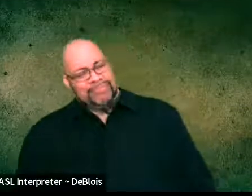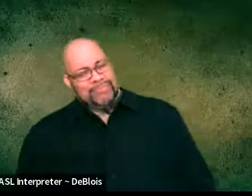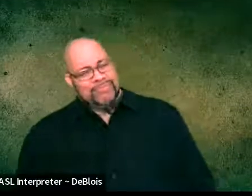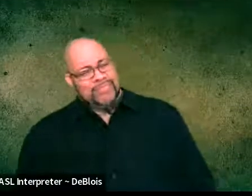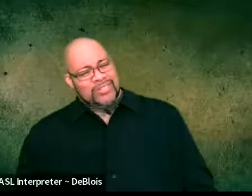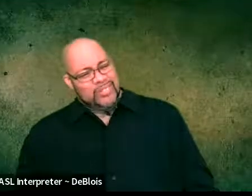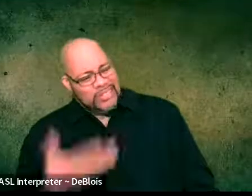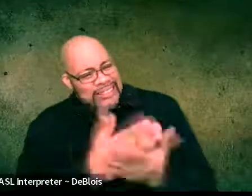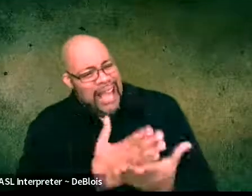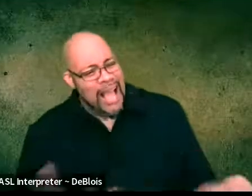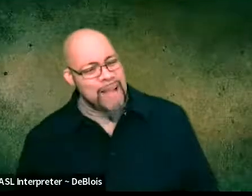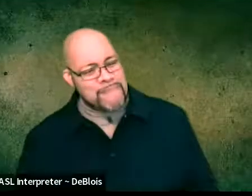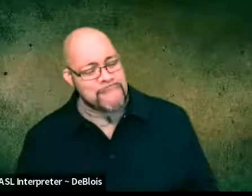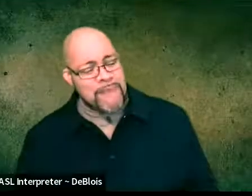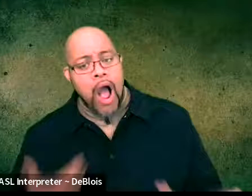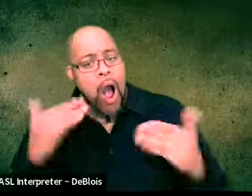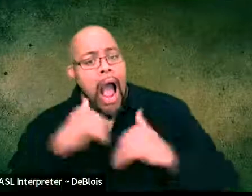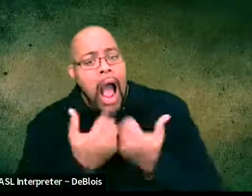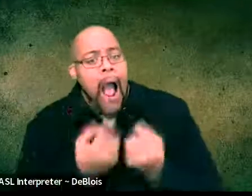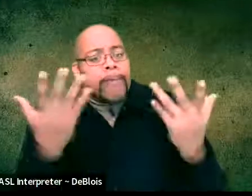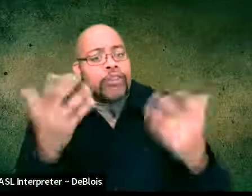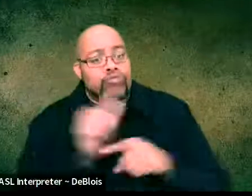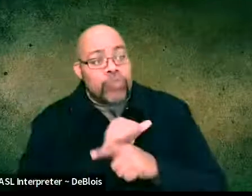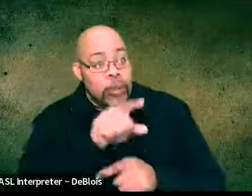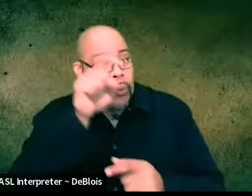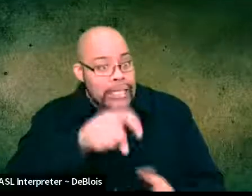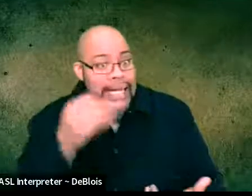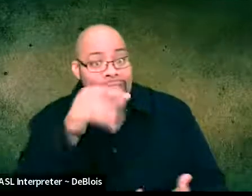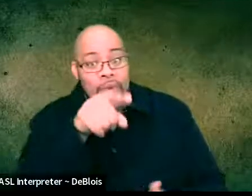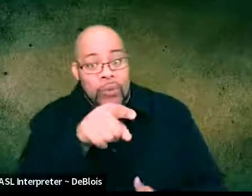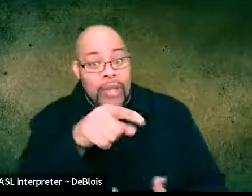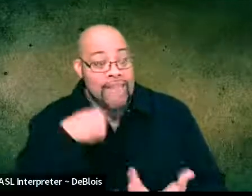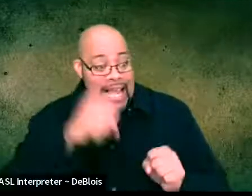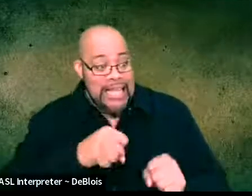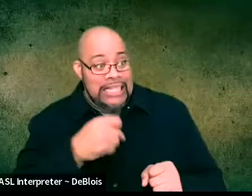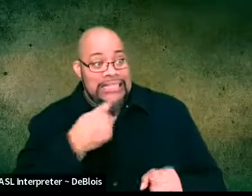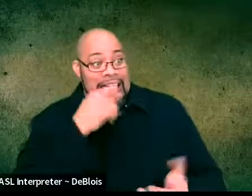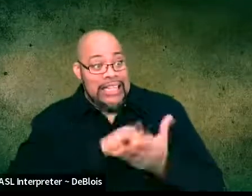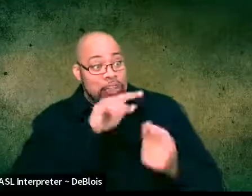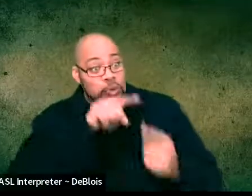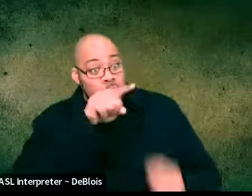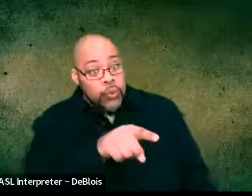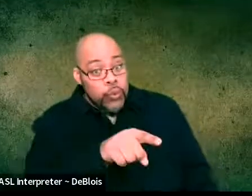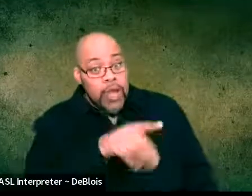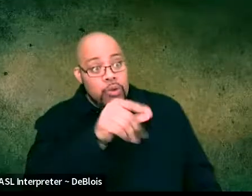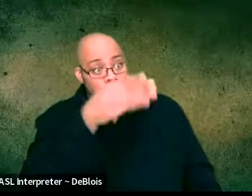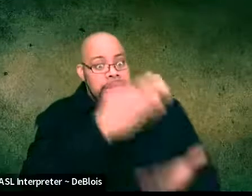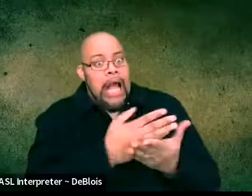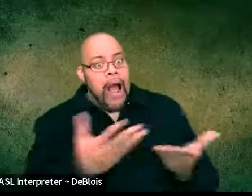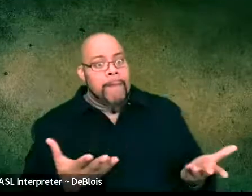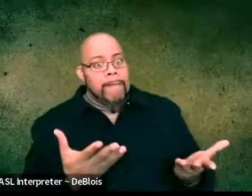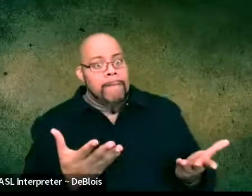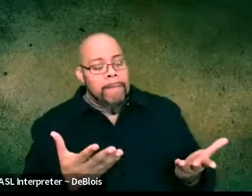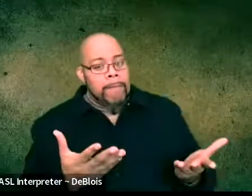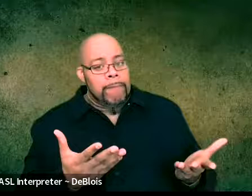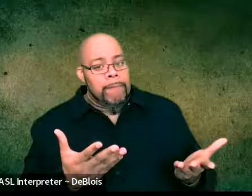stop, I don't know how much of a training you need if I could just say that to you and you stop,